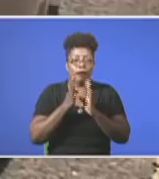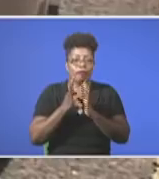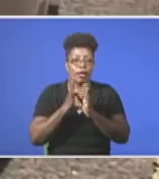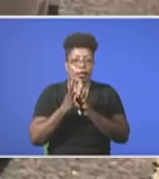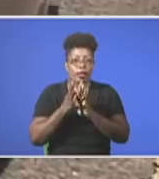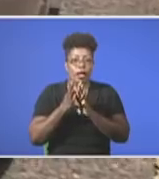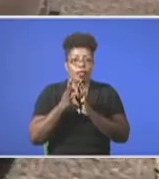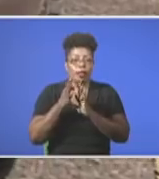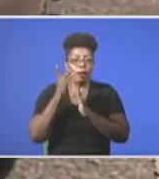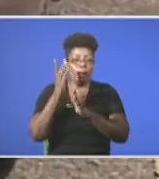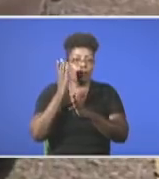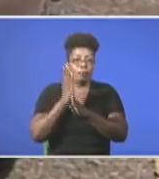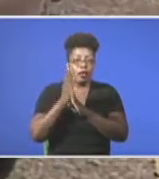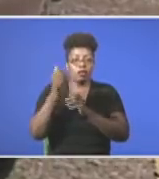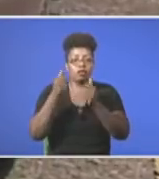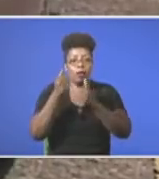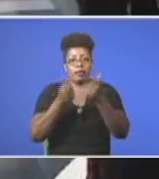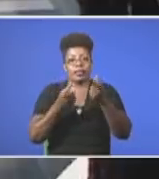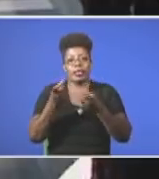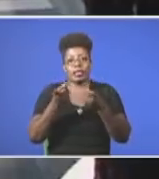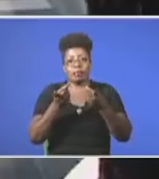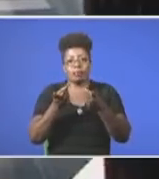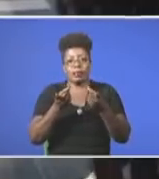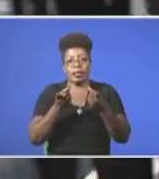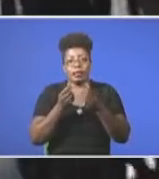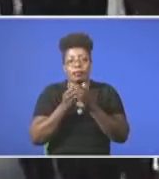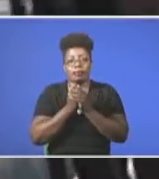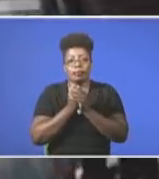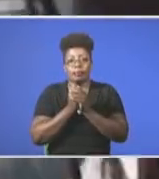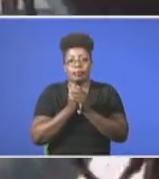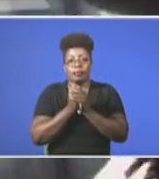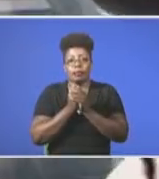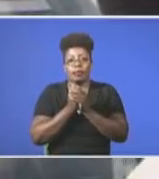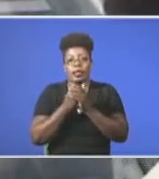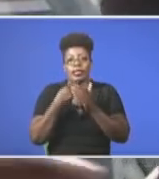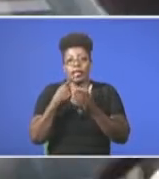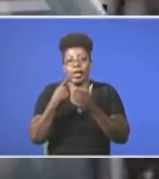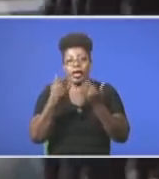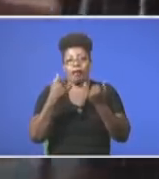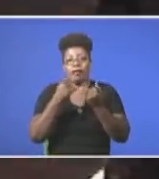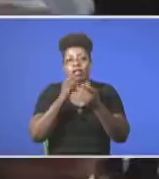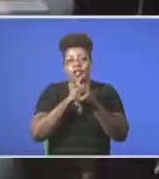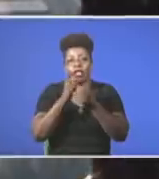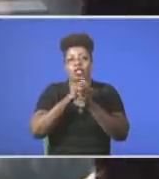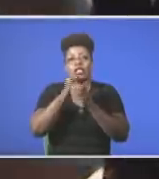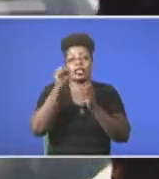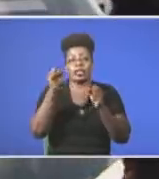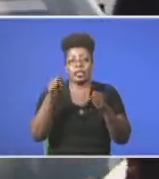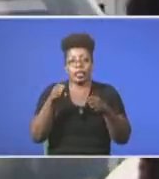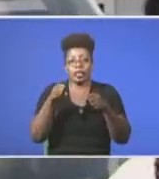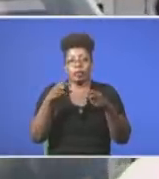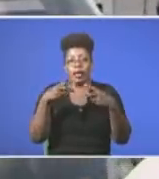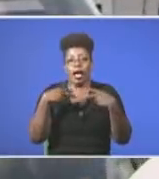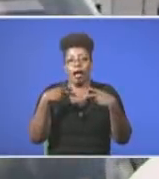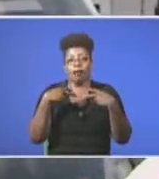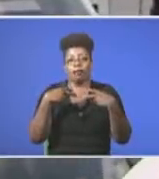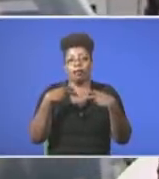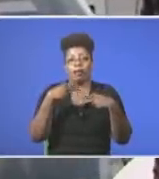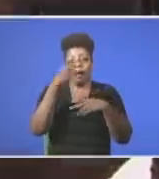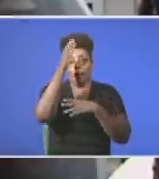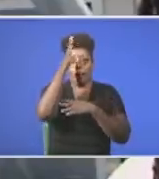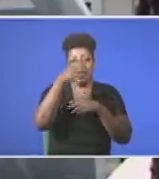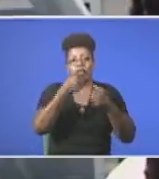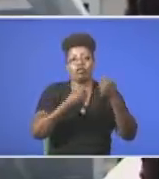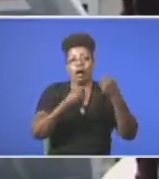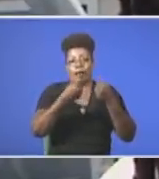Bus Drivers Union, Frederick Farrington, explains. The time is now for a change in the system. We have, besides males